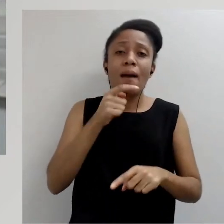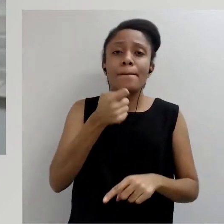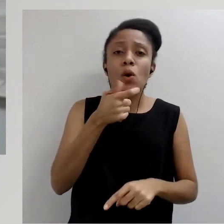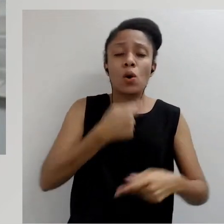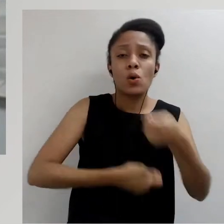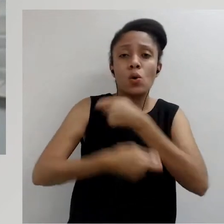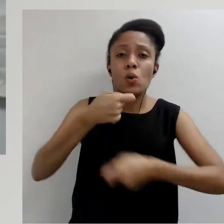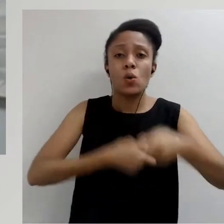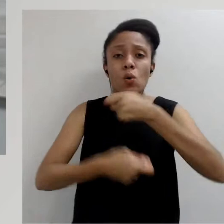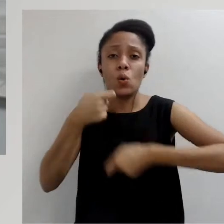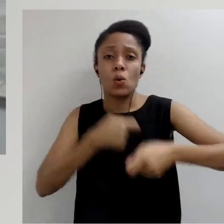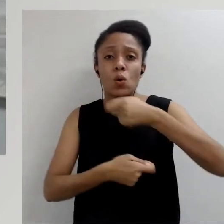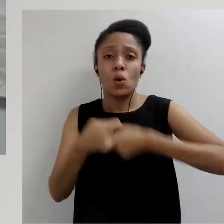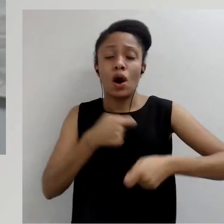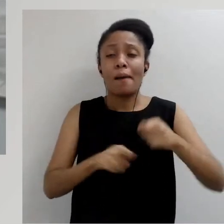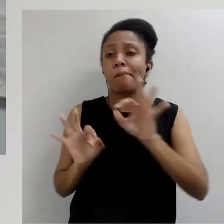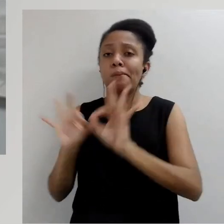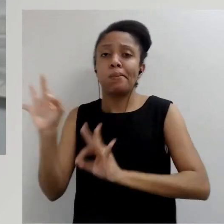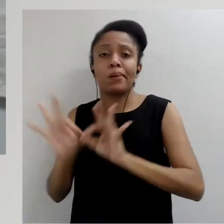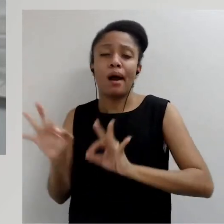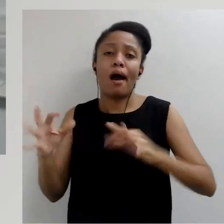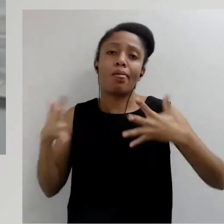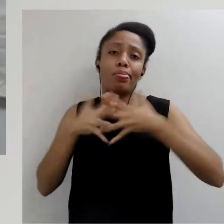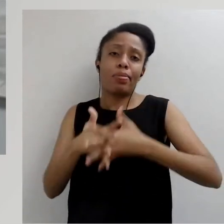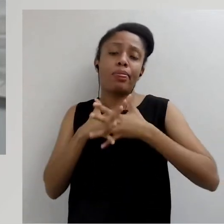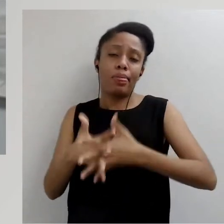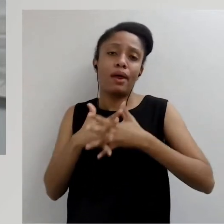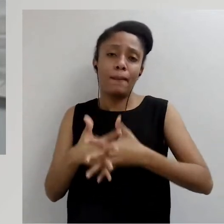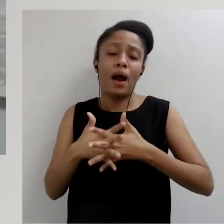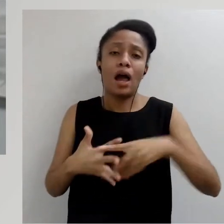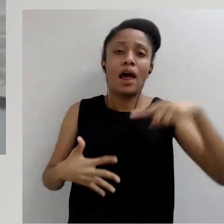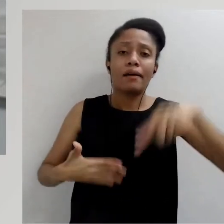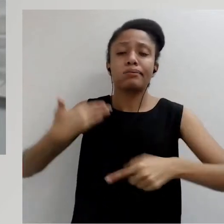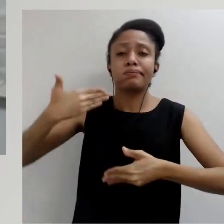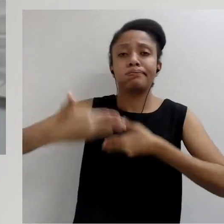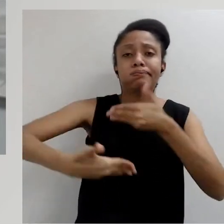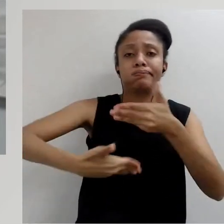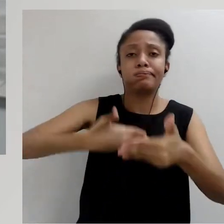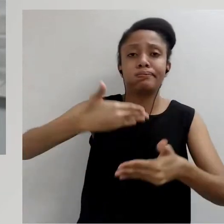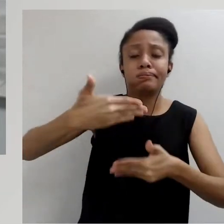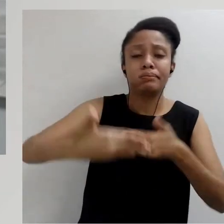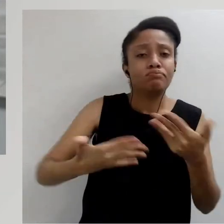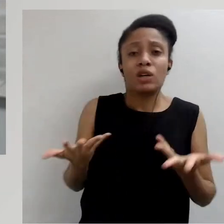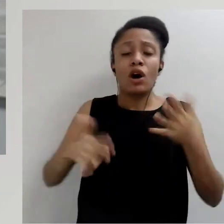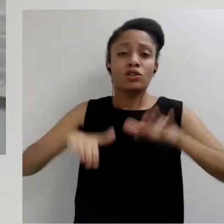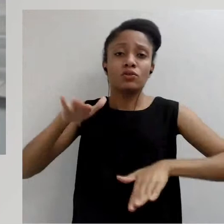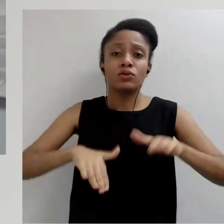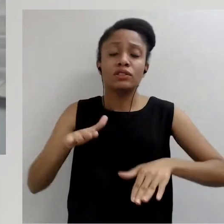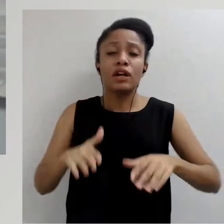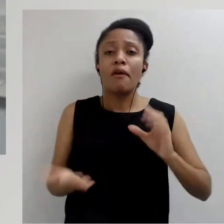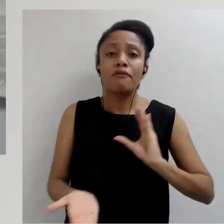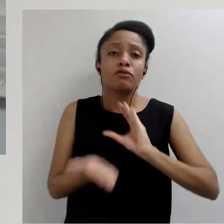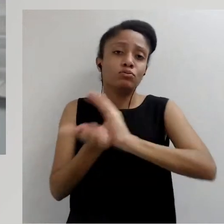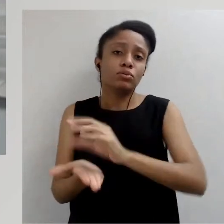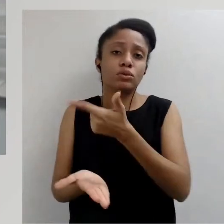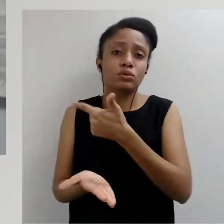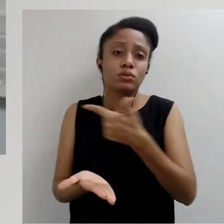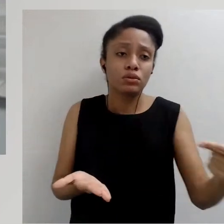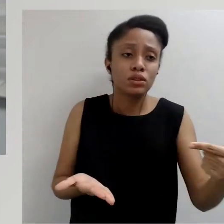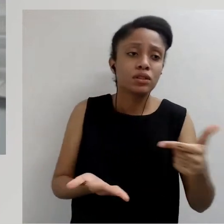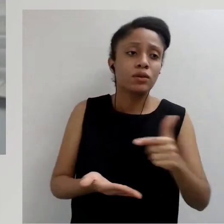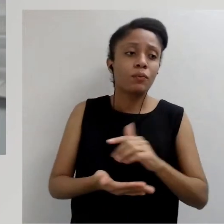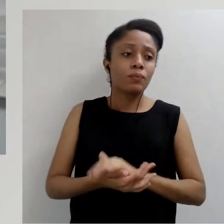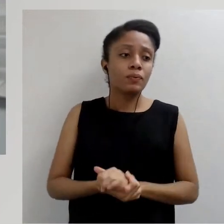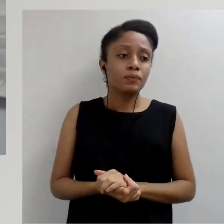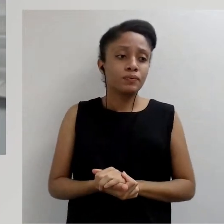as an economy, and this will be in the way of all the projects and plans that we have. And maybe not